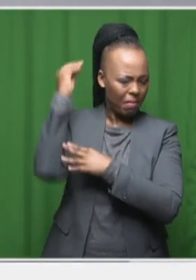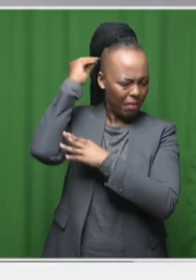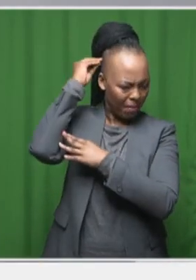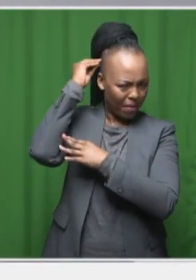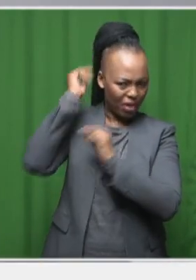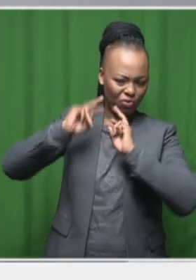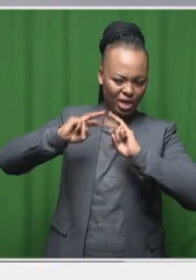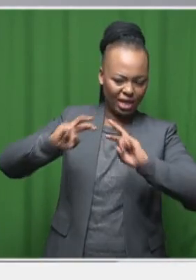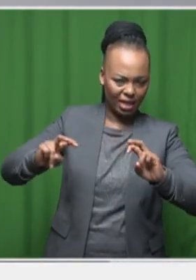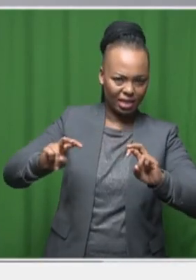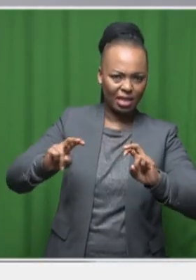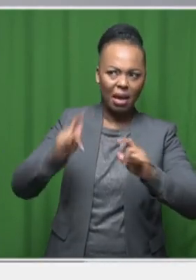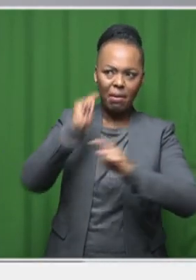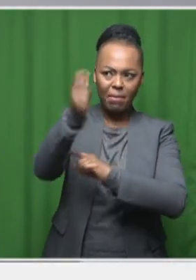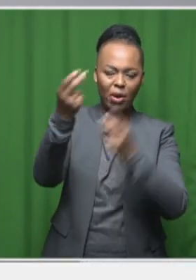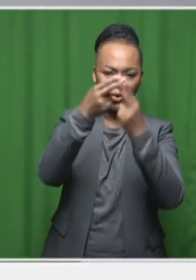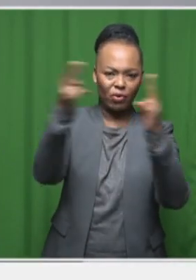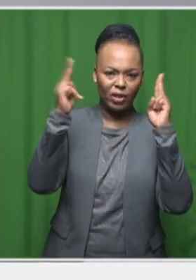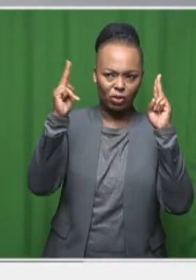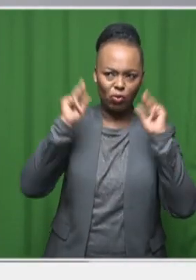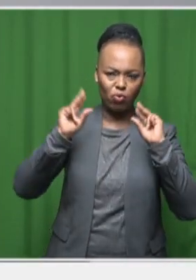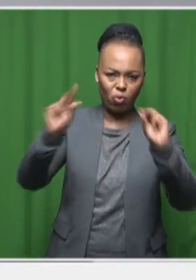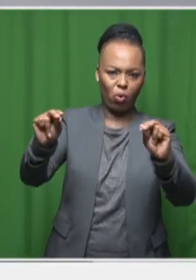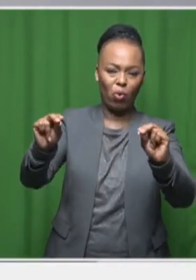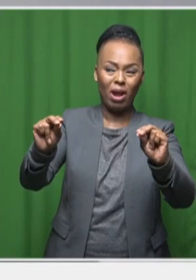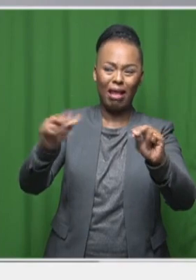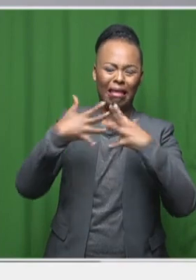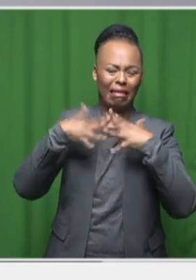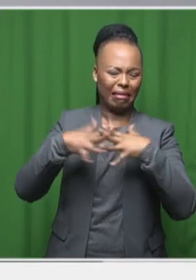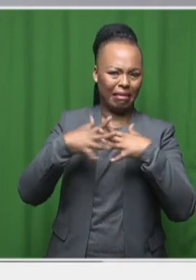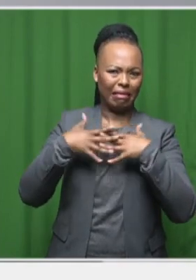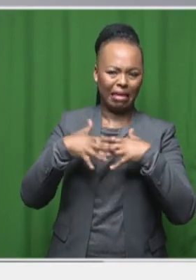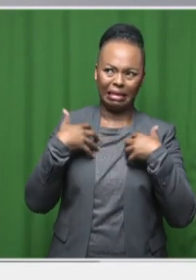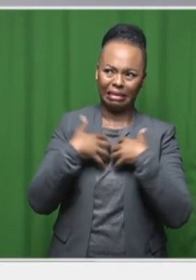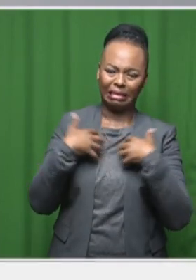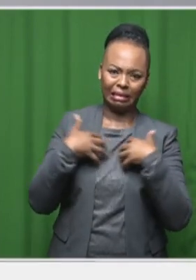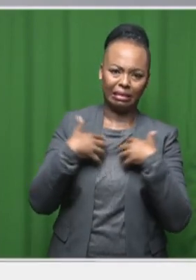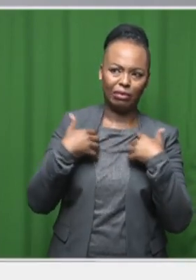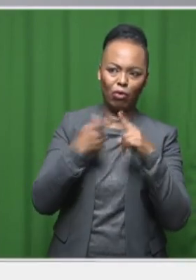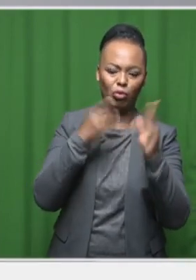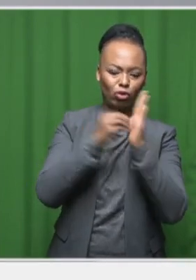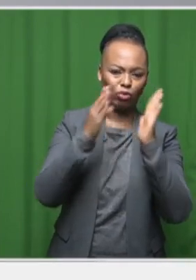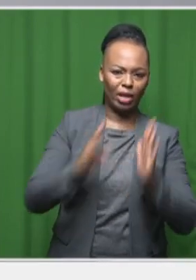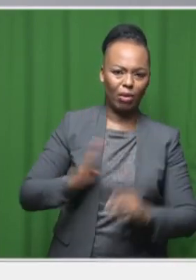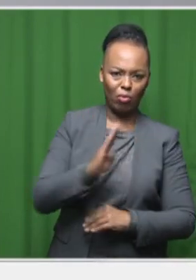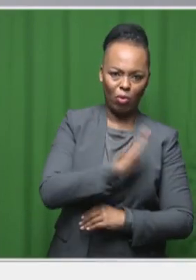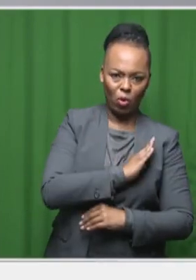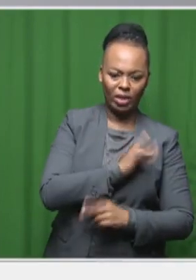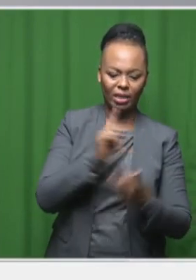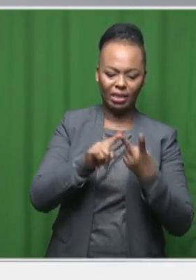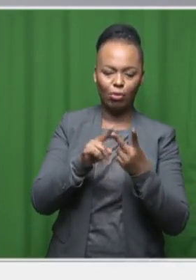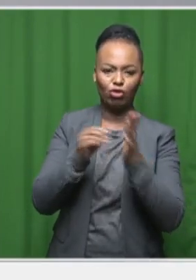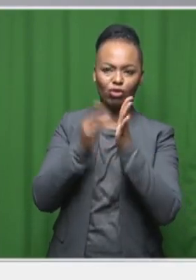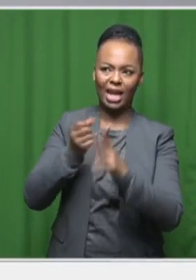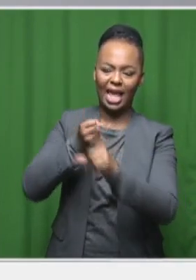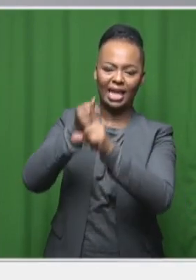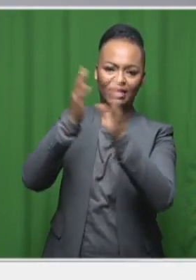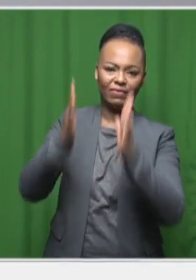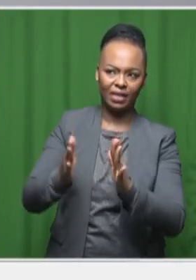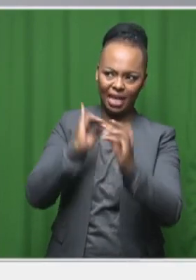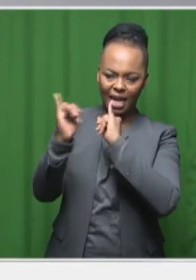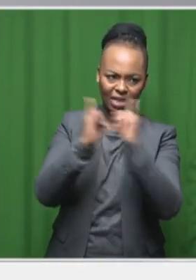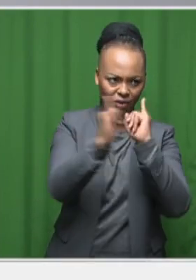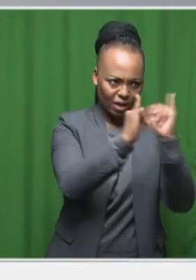on Fees Must Fall, that there was a lot of trauma lingering within the student body and among the student activists that we interviewed to establish